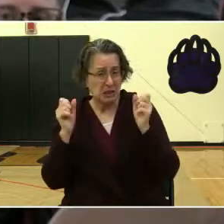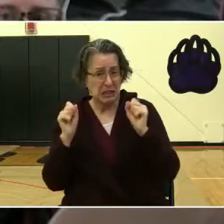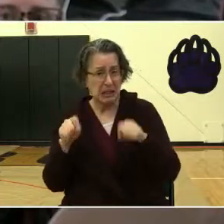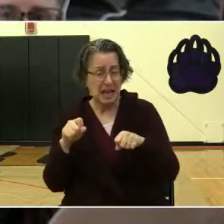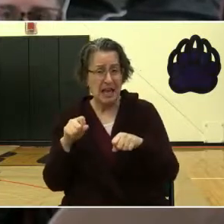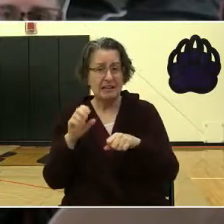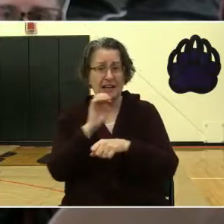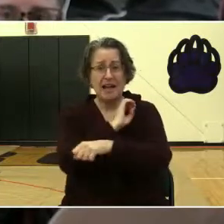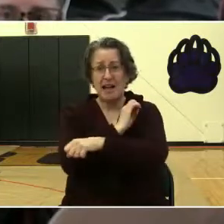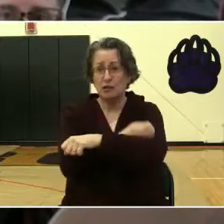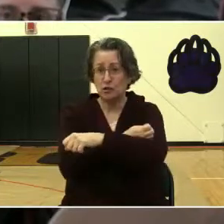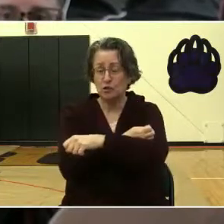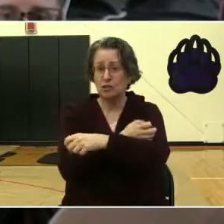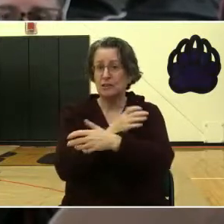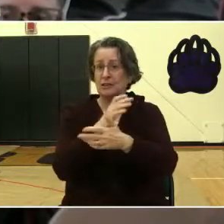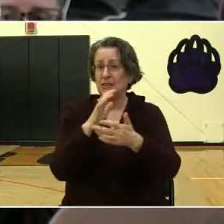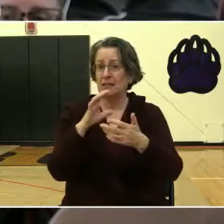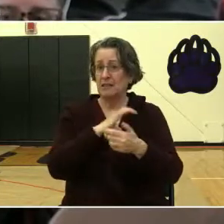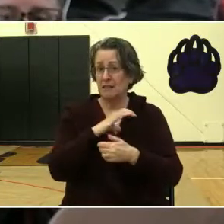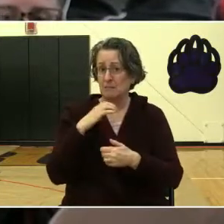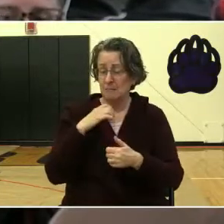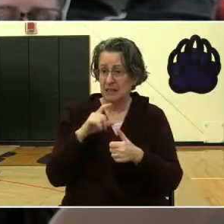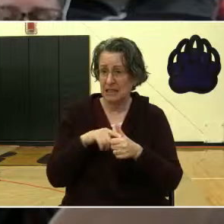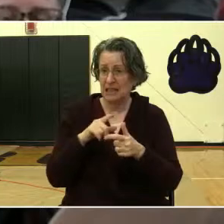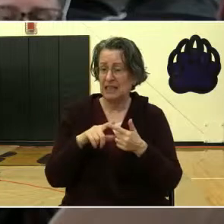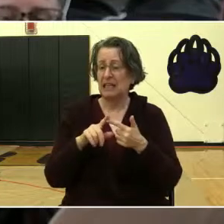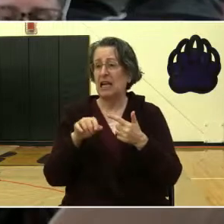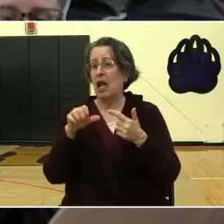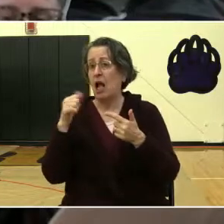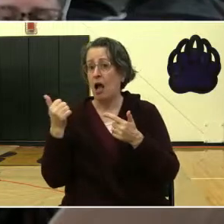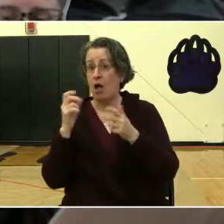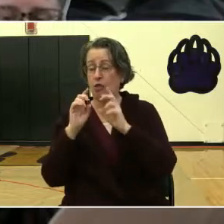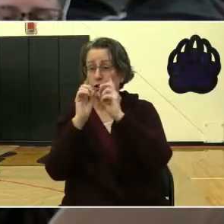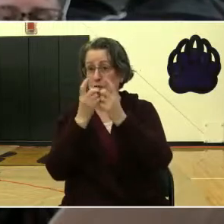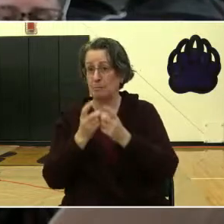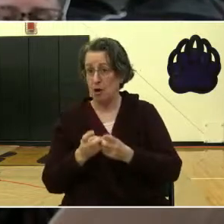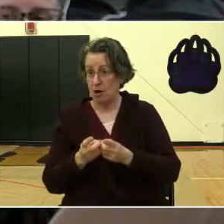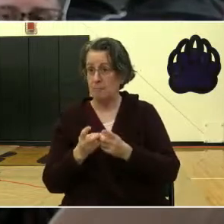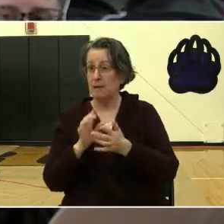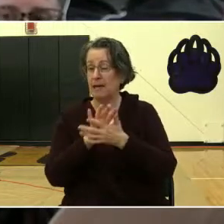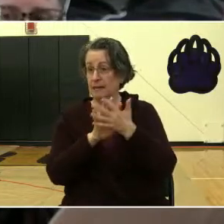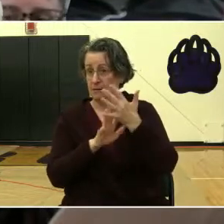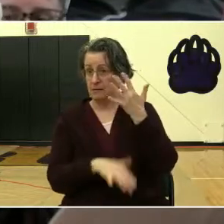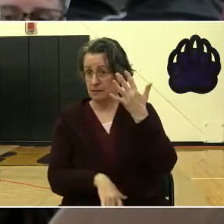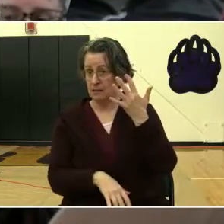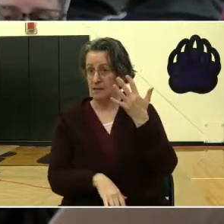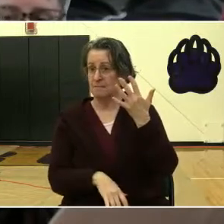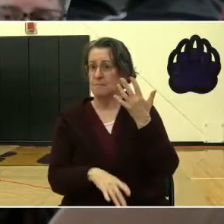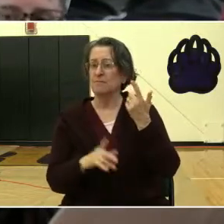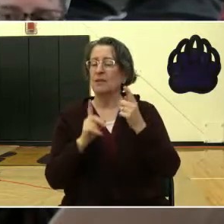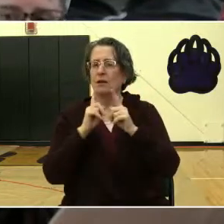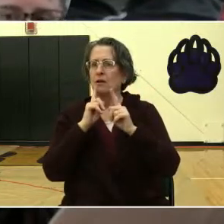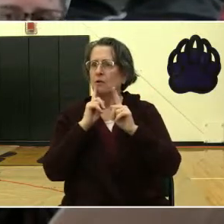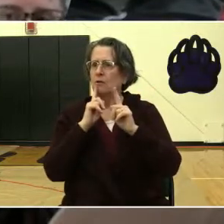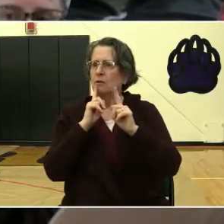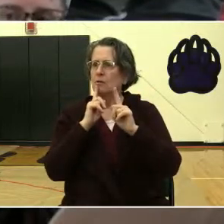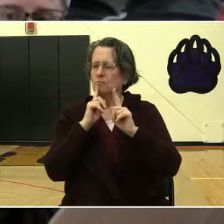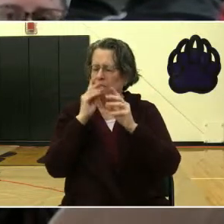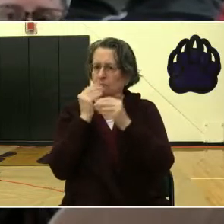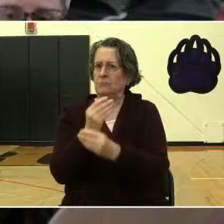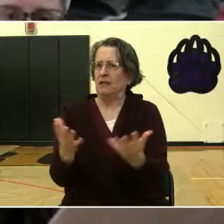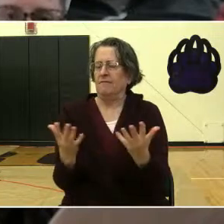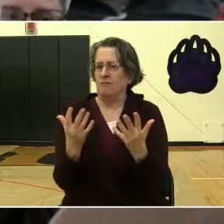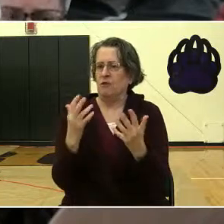departments to to report back to to the town and to RTM about the wide range of things that are being